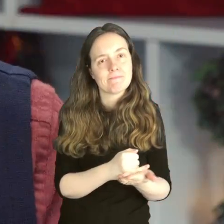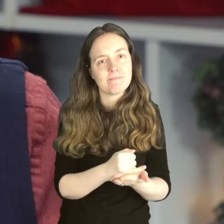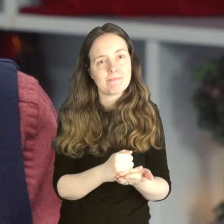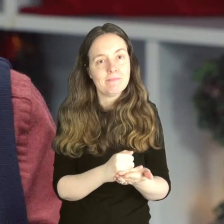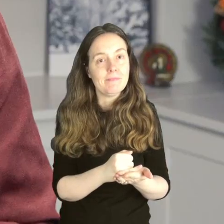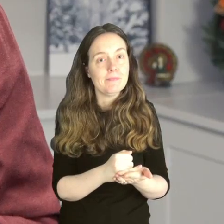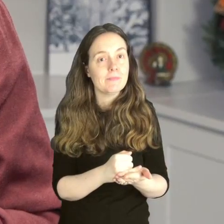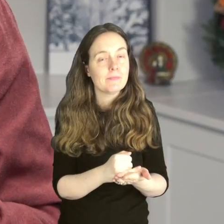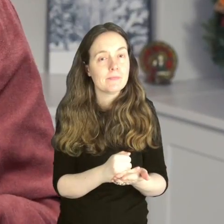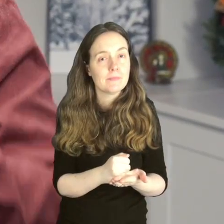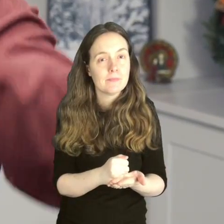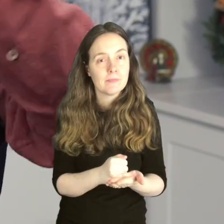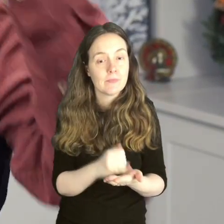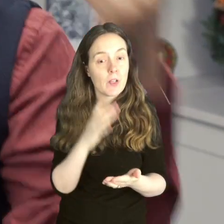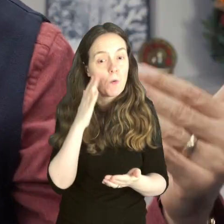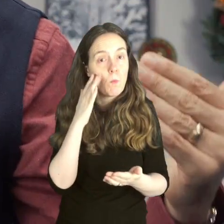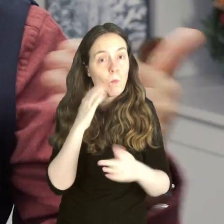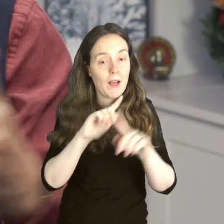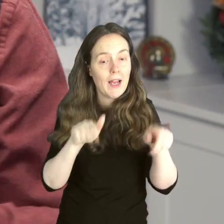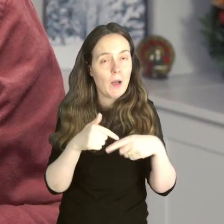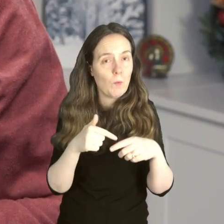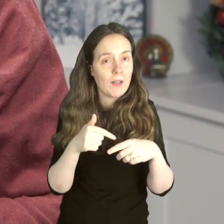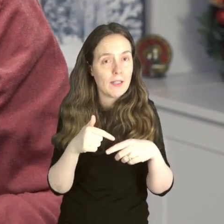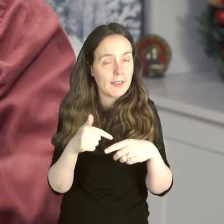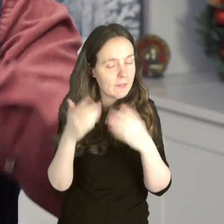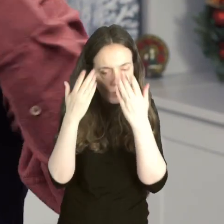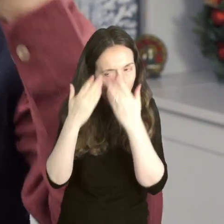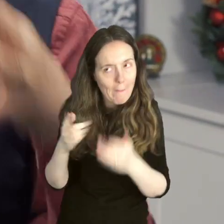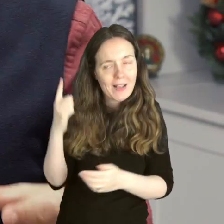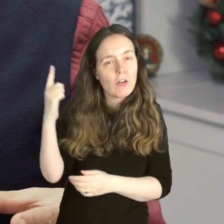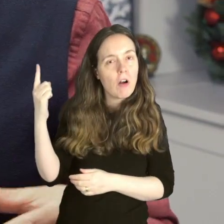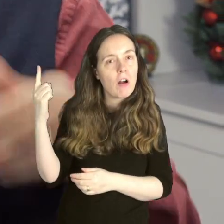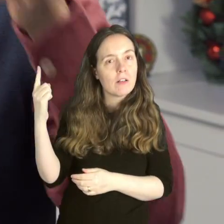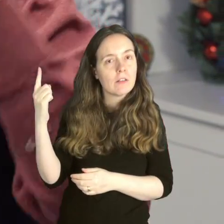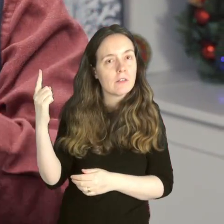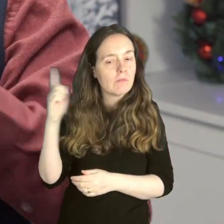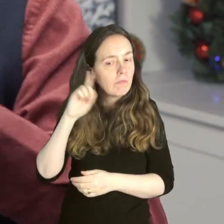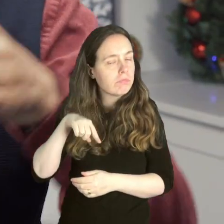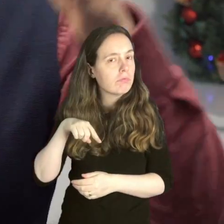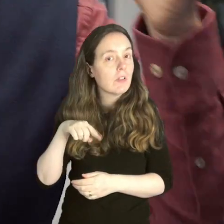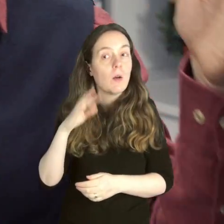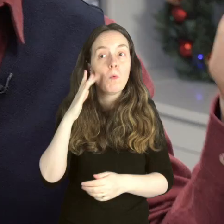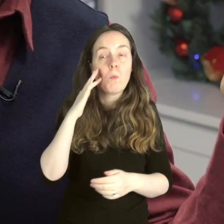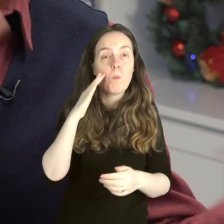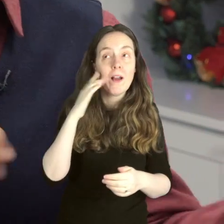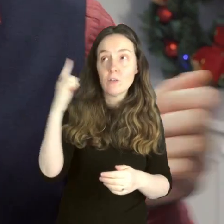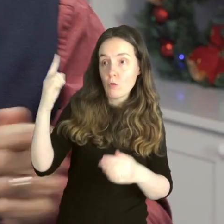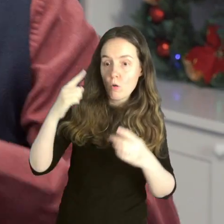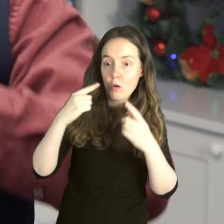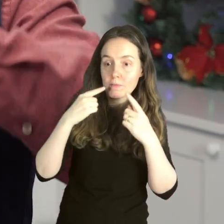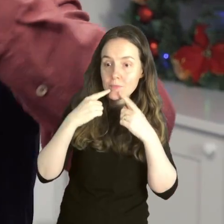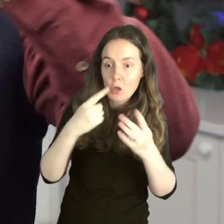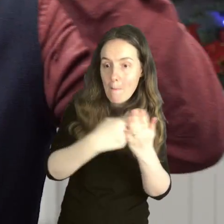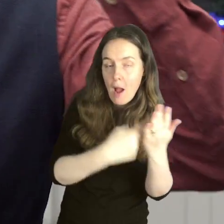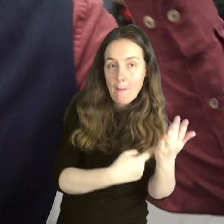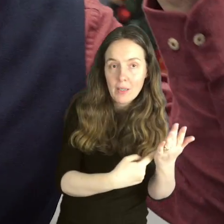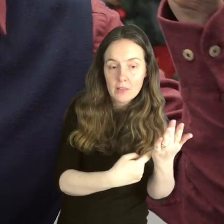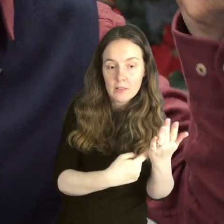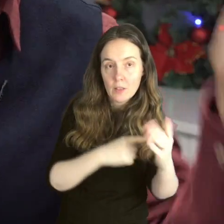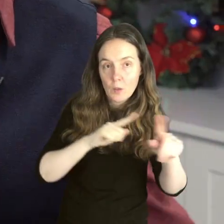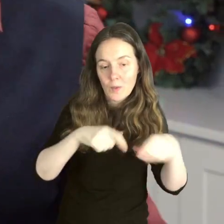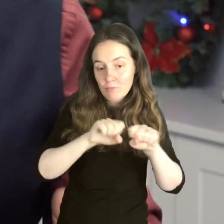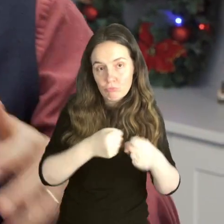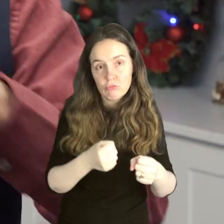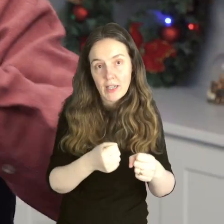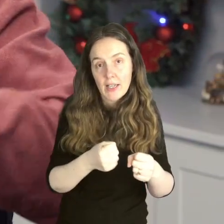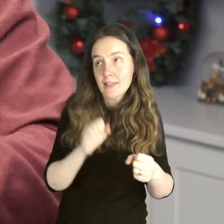Every time we disobey God, every time we break God's commandments,